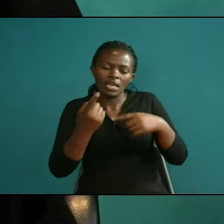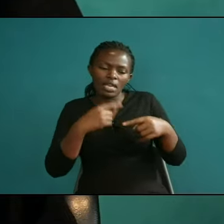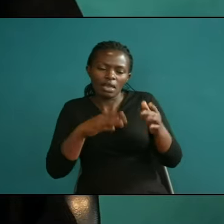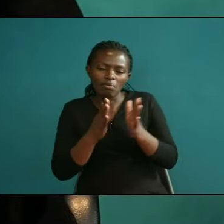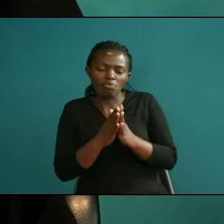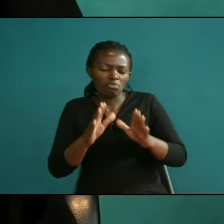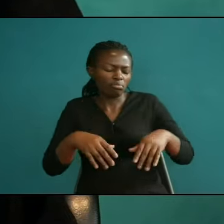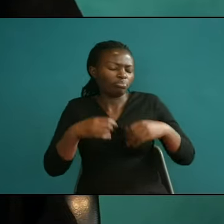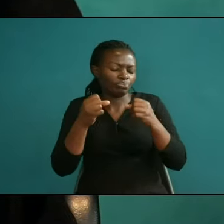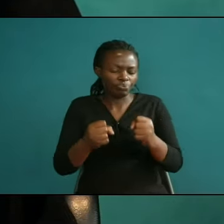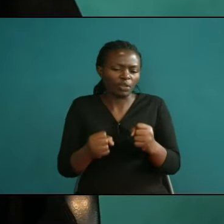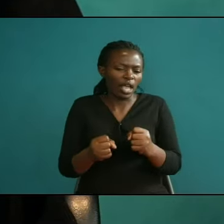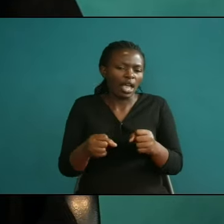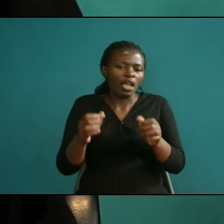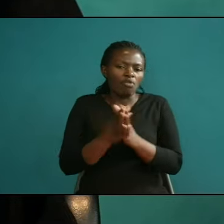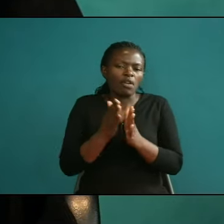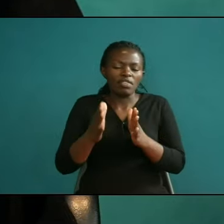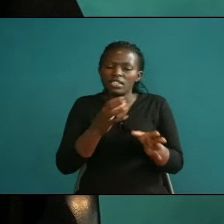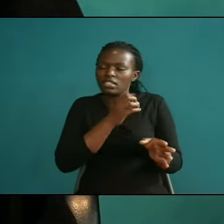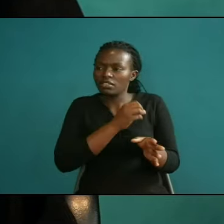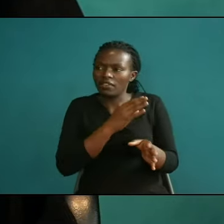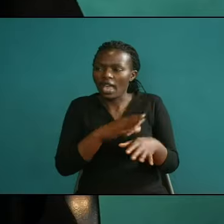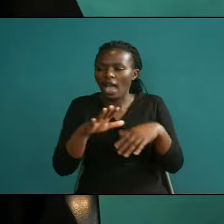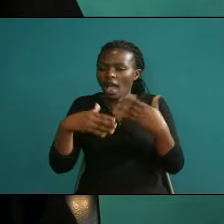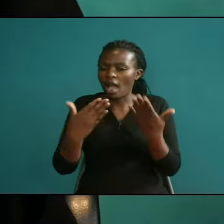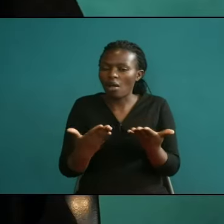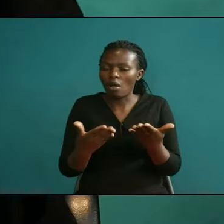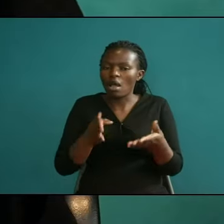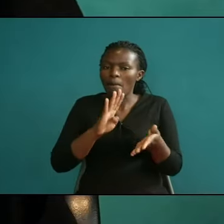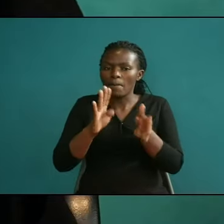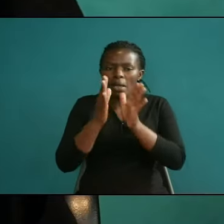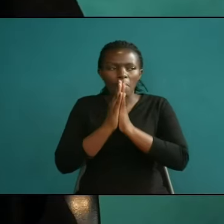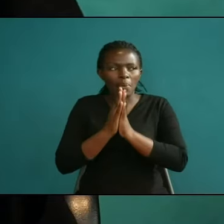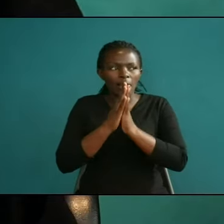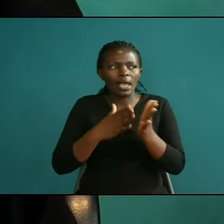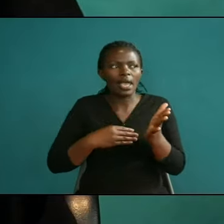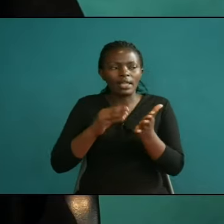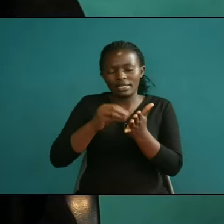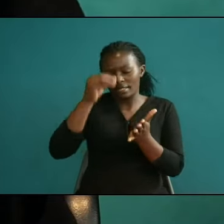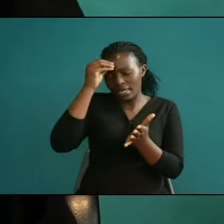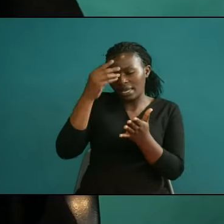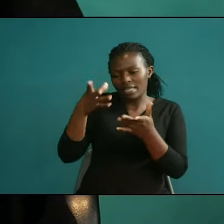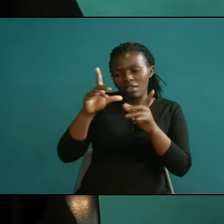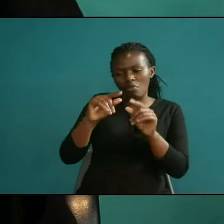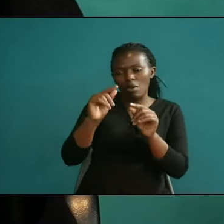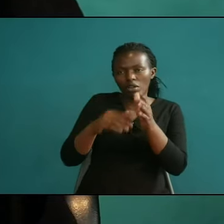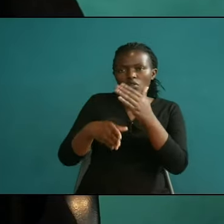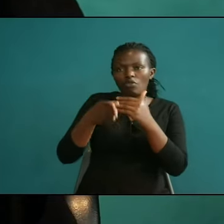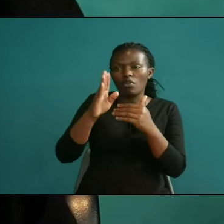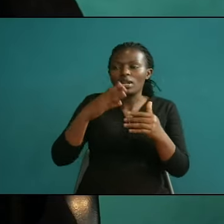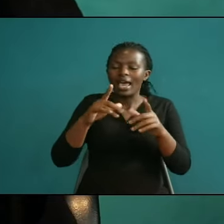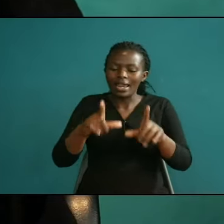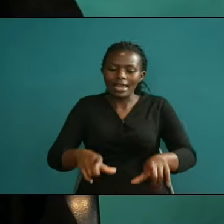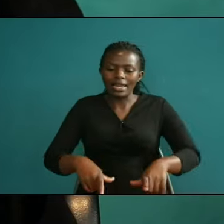faith without action is dead. So I overcame this fear by praying and studying and living